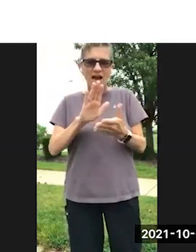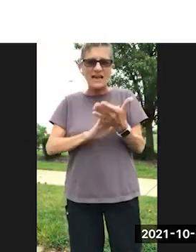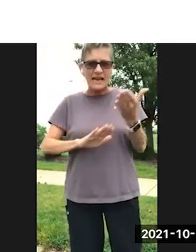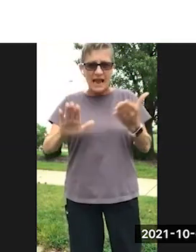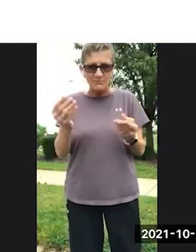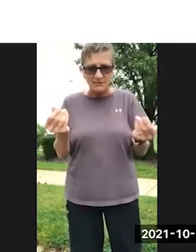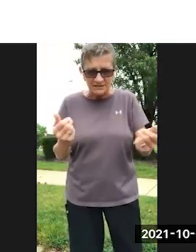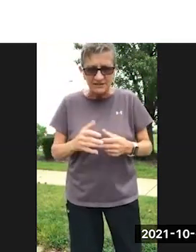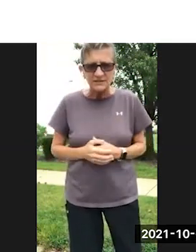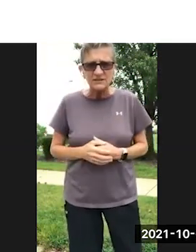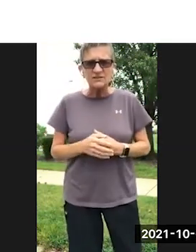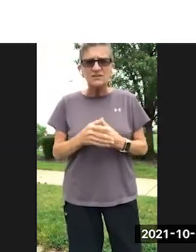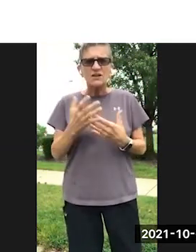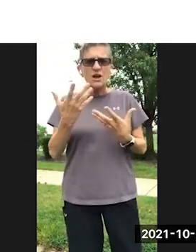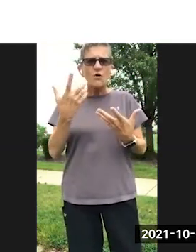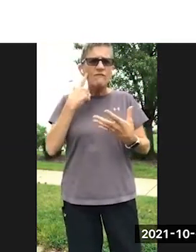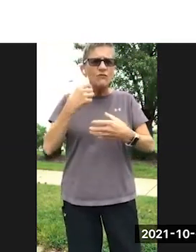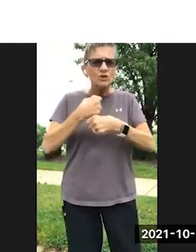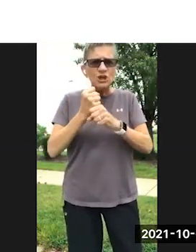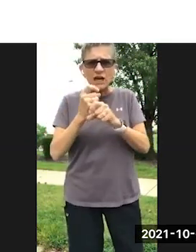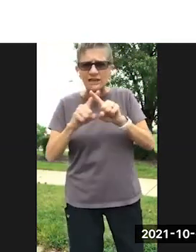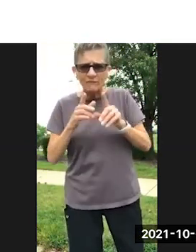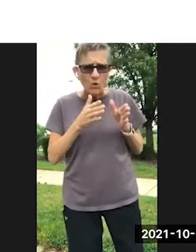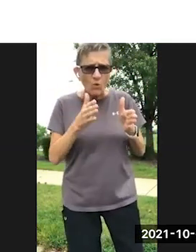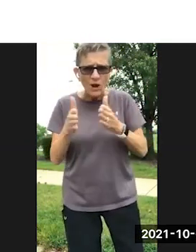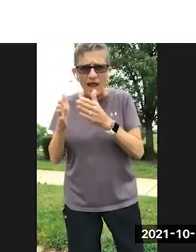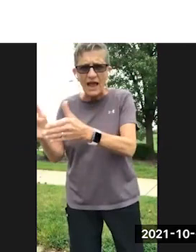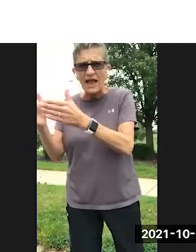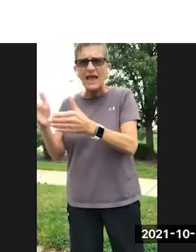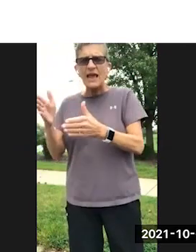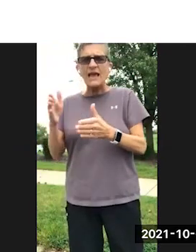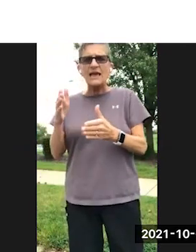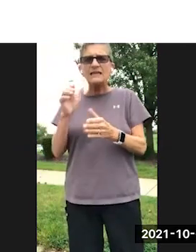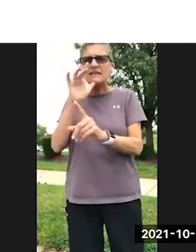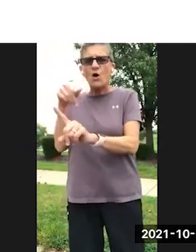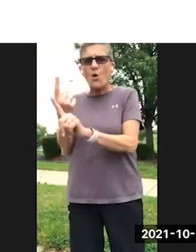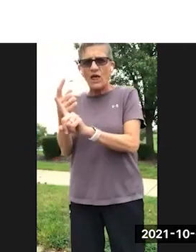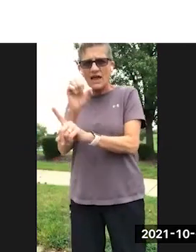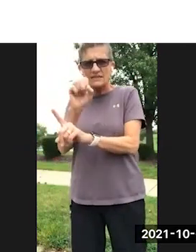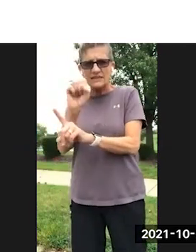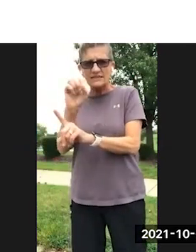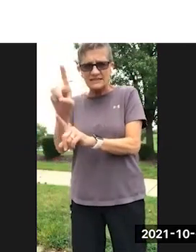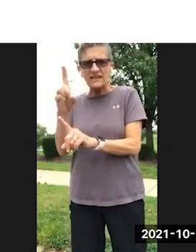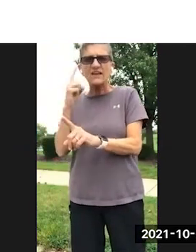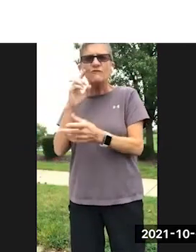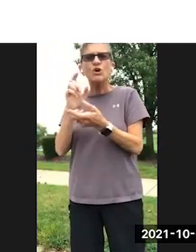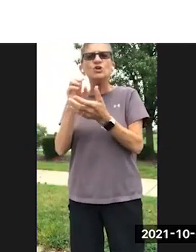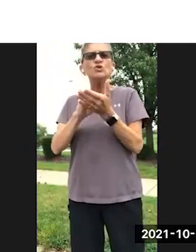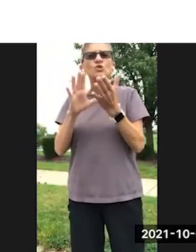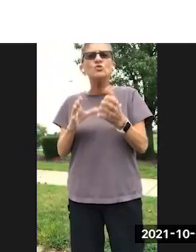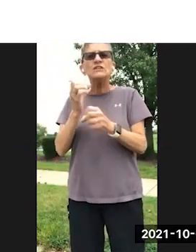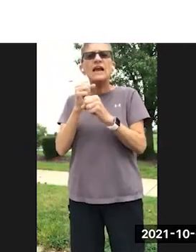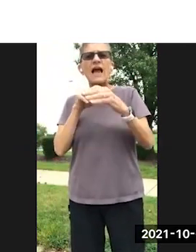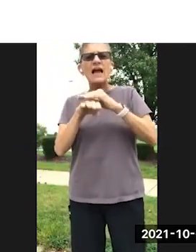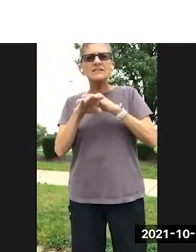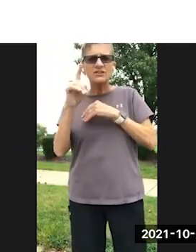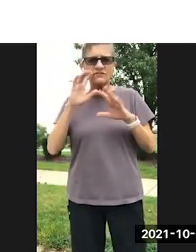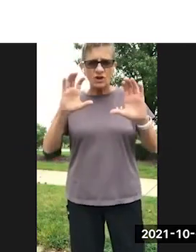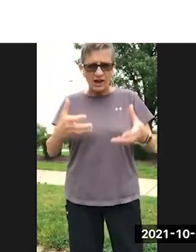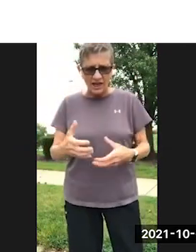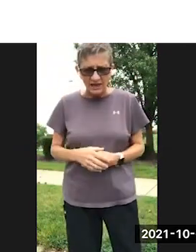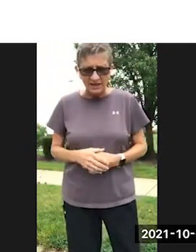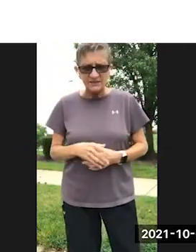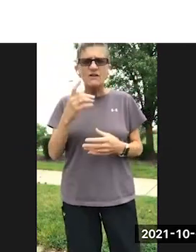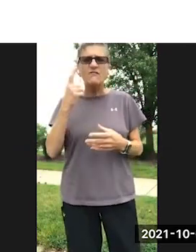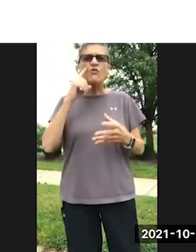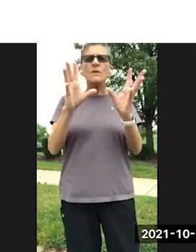So generate ways in addition to SSD for students to get access to our courses and to our meetings